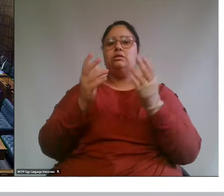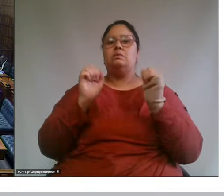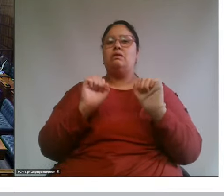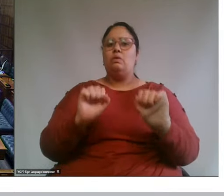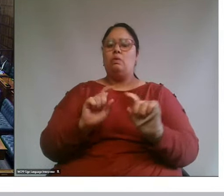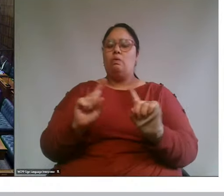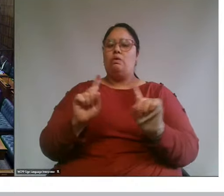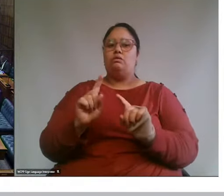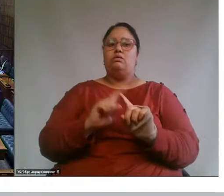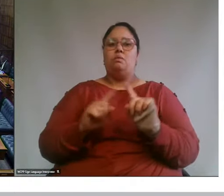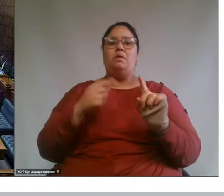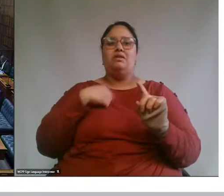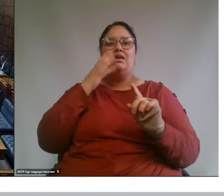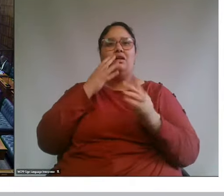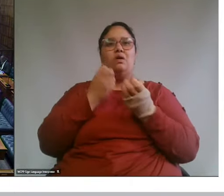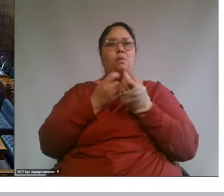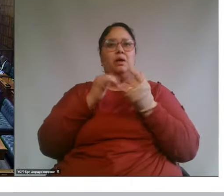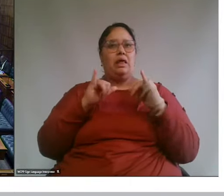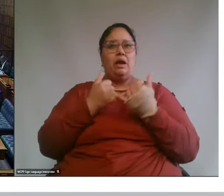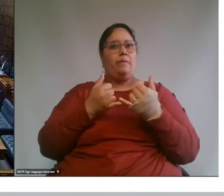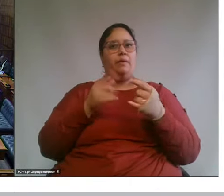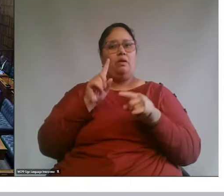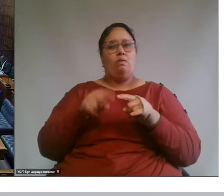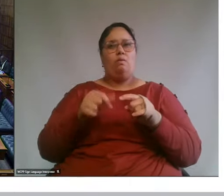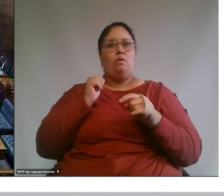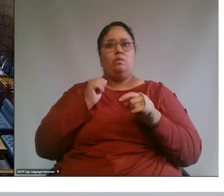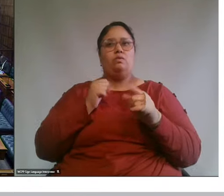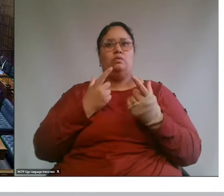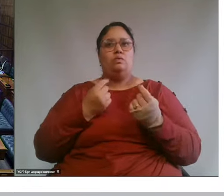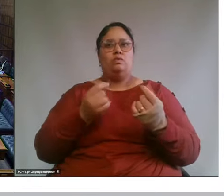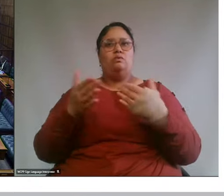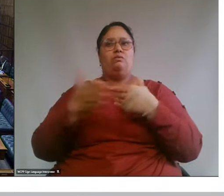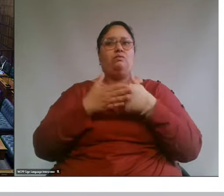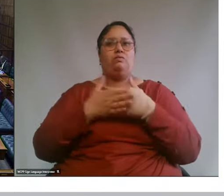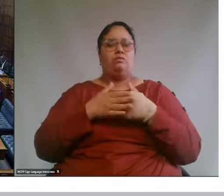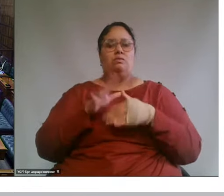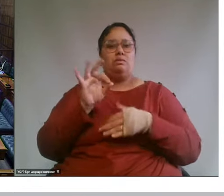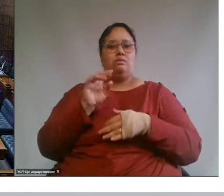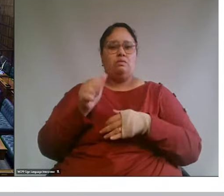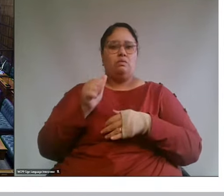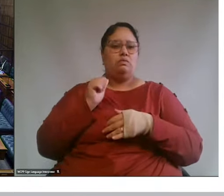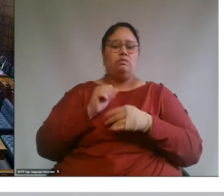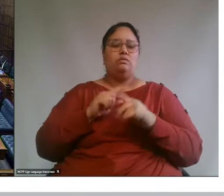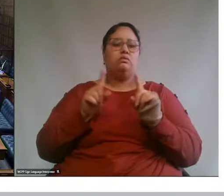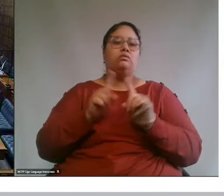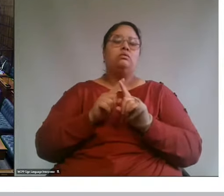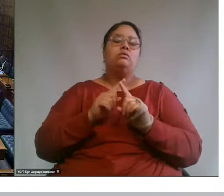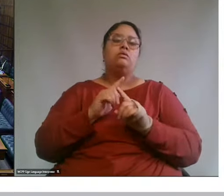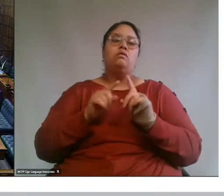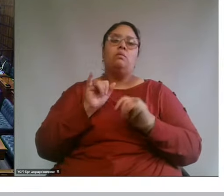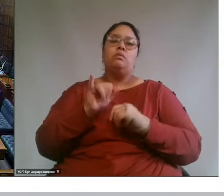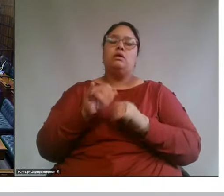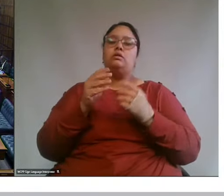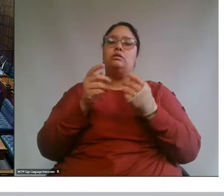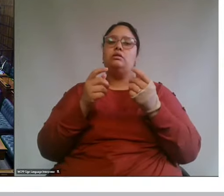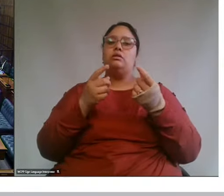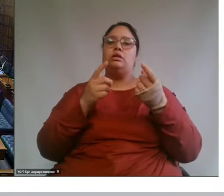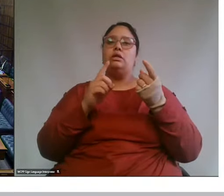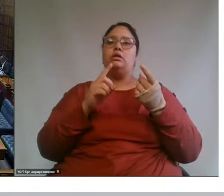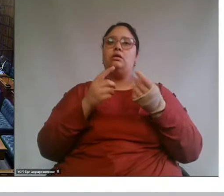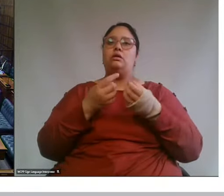regard to the number of jobs that are created as a result of that deal so we want to